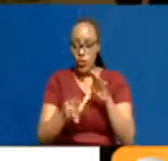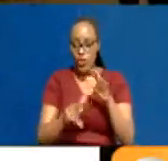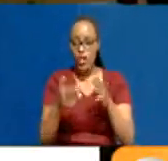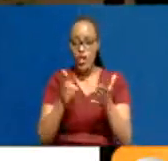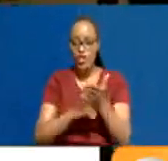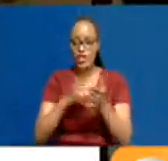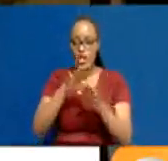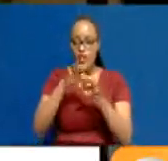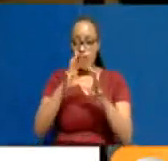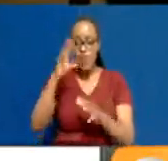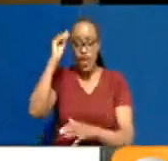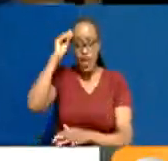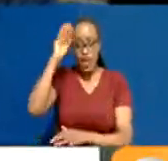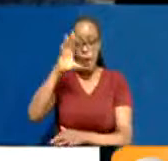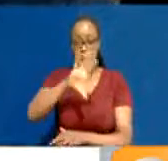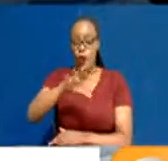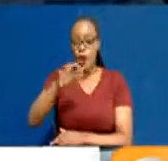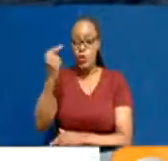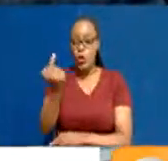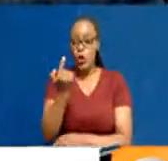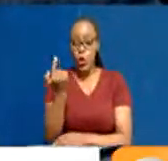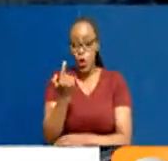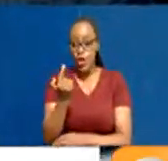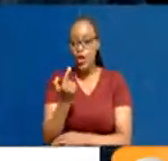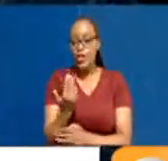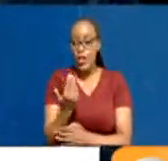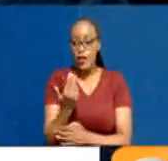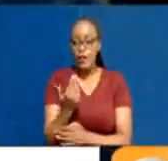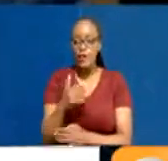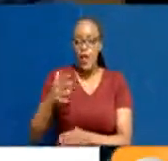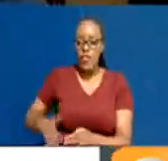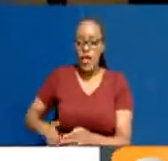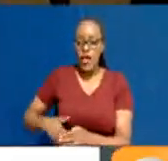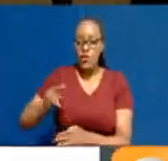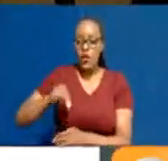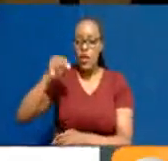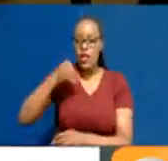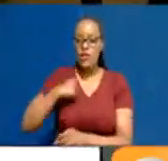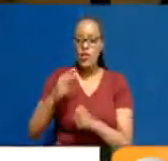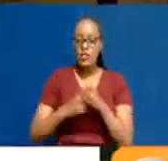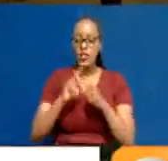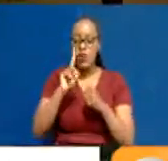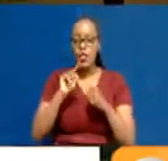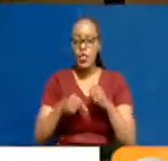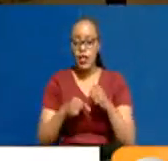registered voters in Kiambu County, only better than Gatundu North. There are